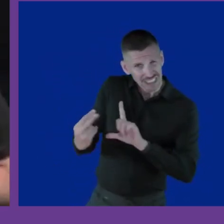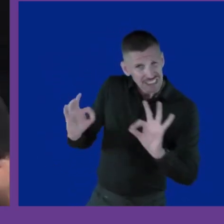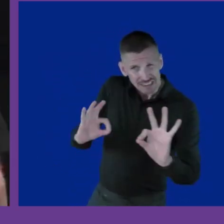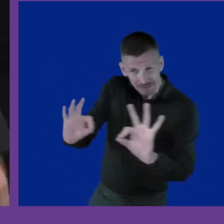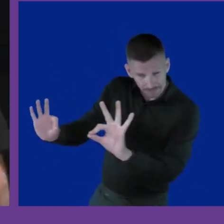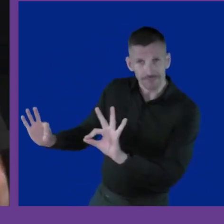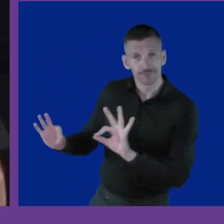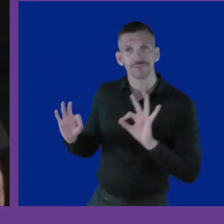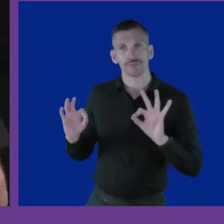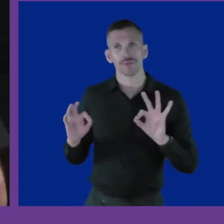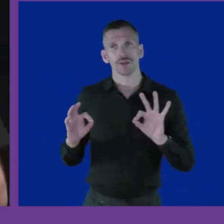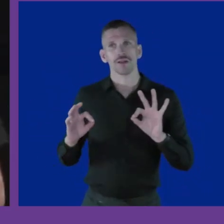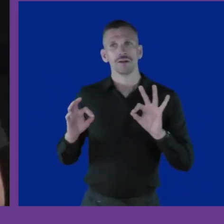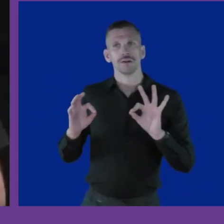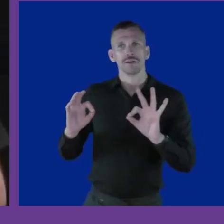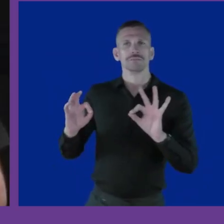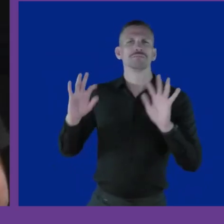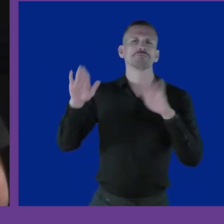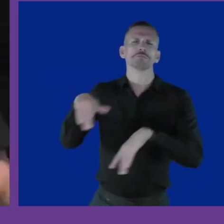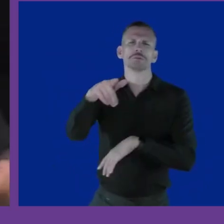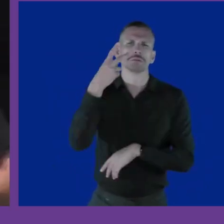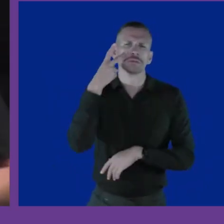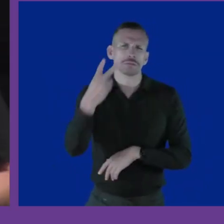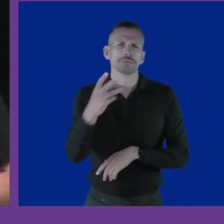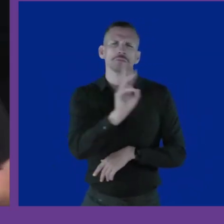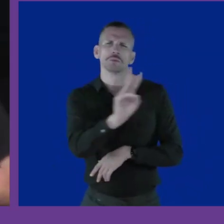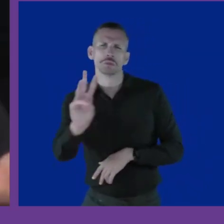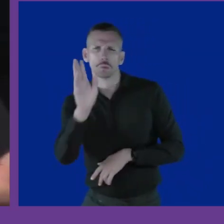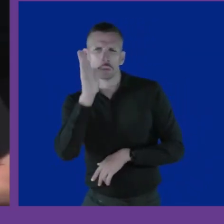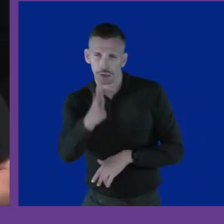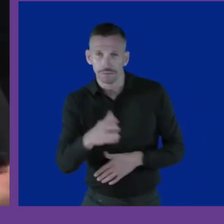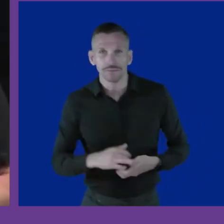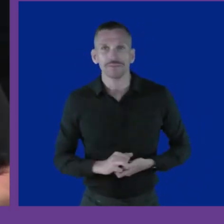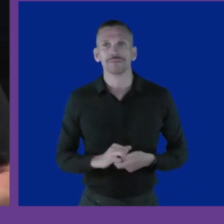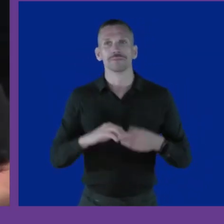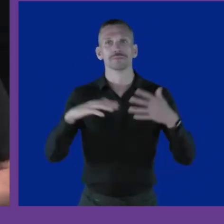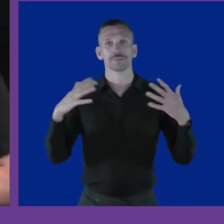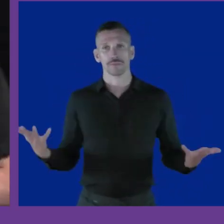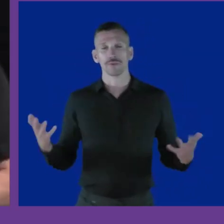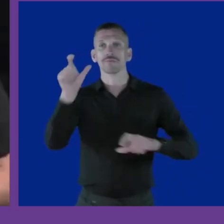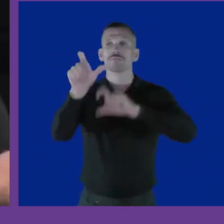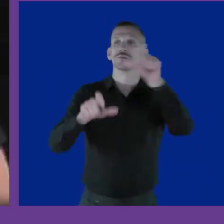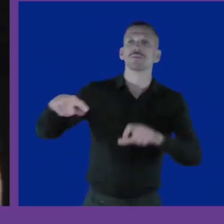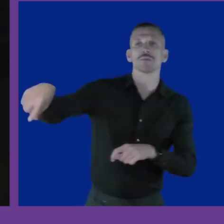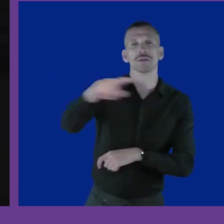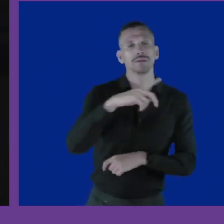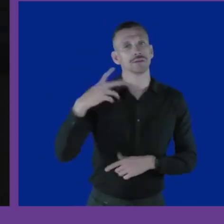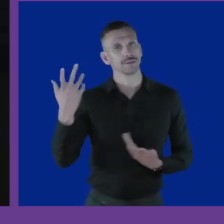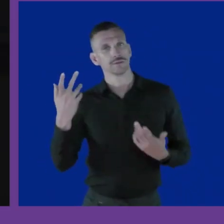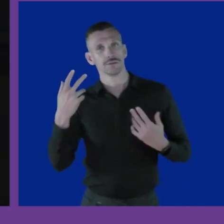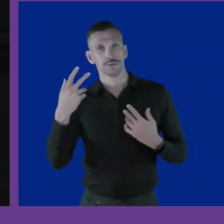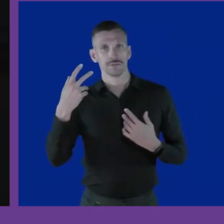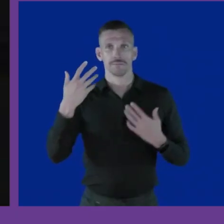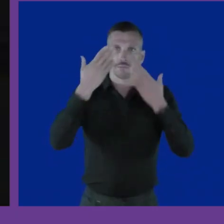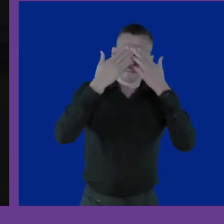matter what it says or what sort of touchscreen this is, but usually when a sighted user come to a touchscreen, let's see if I can see now.